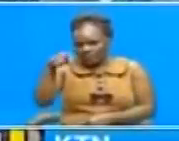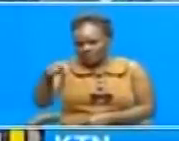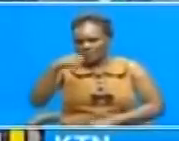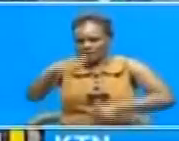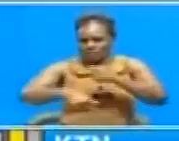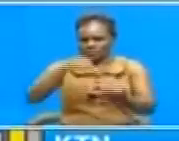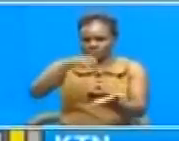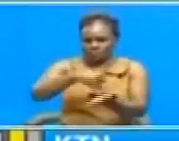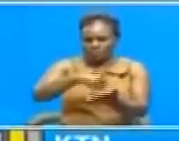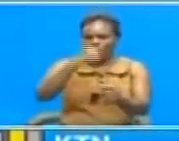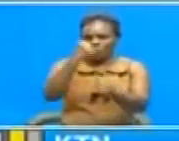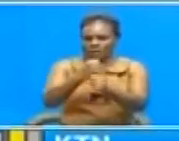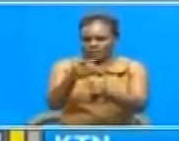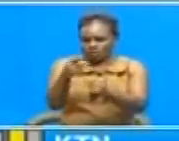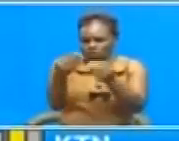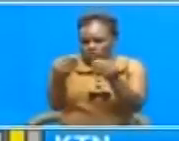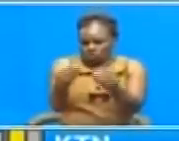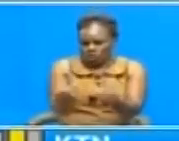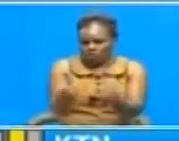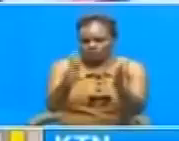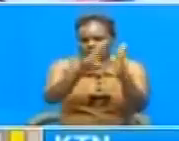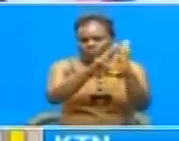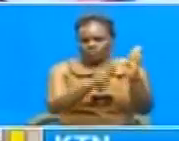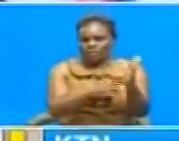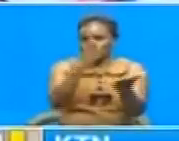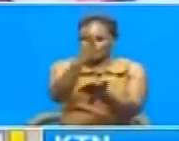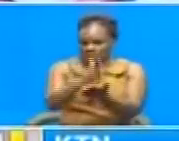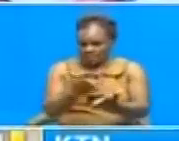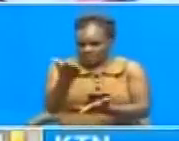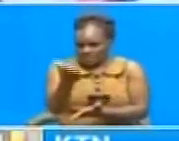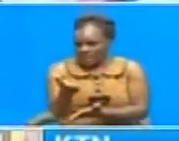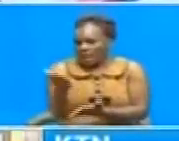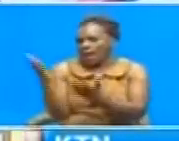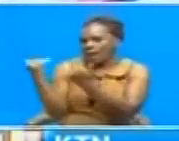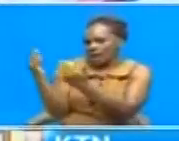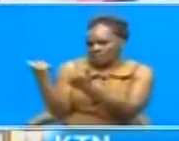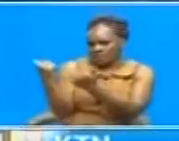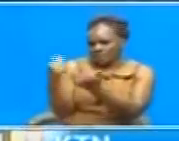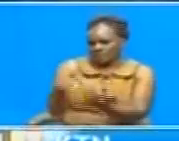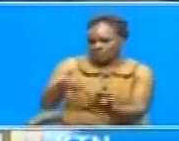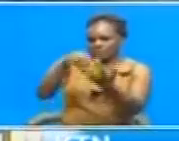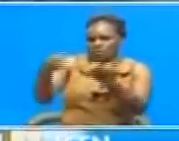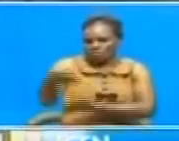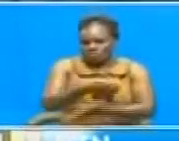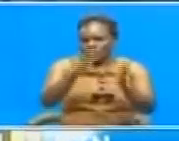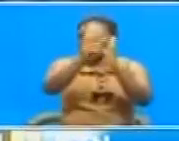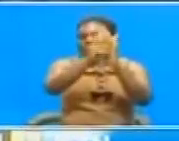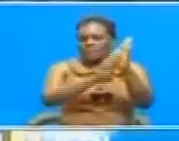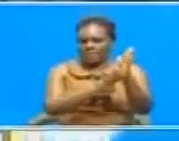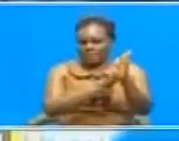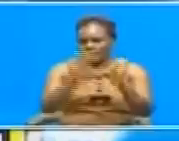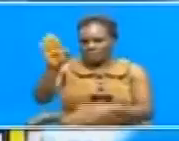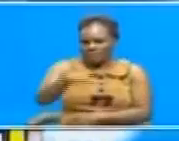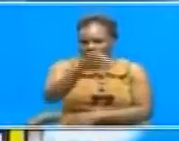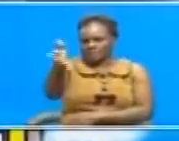actively engaged in reworking some of these restrictive policies. Some of the things in the offing include the Special Economic Zones Bill, which is in